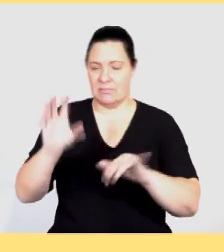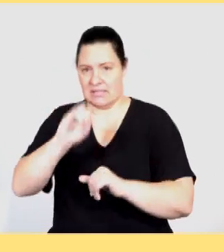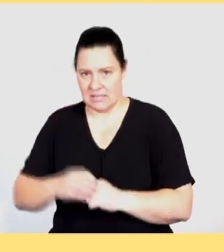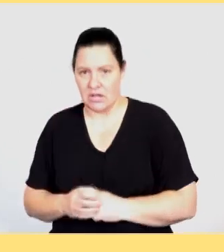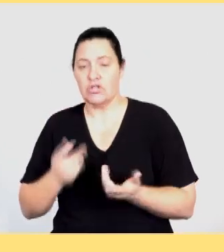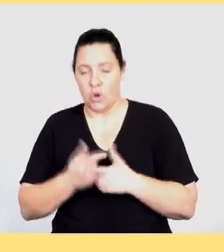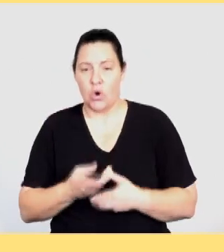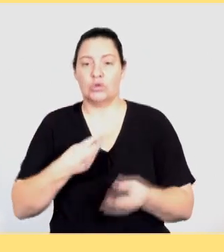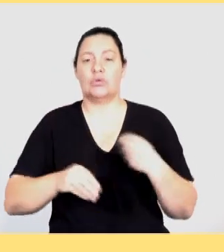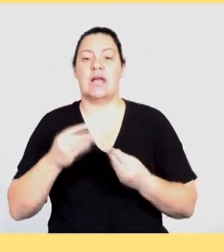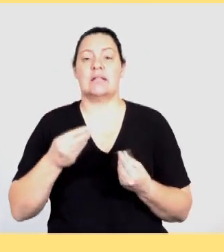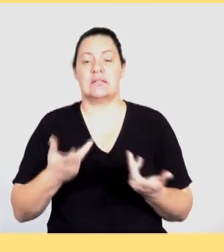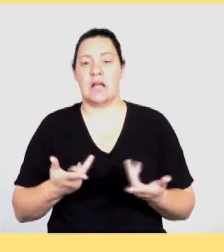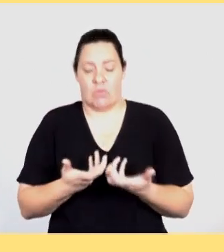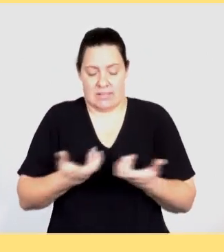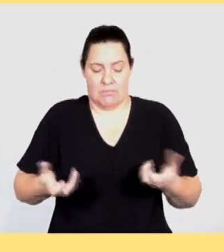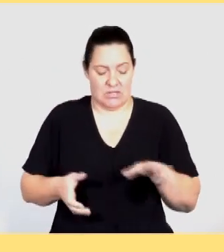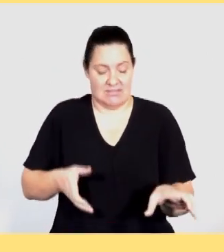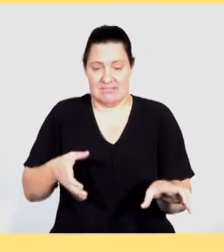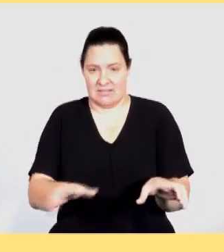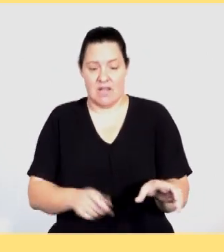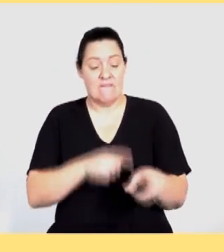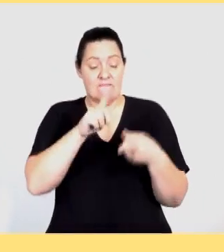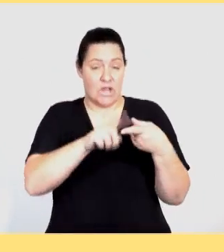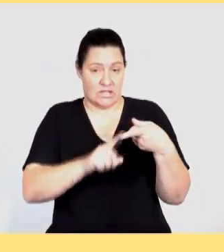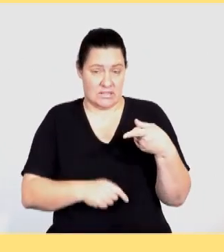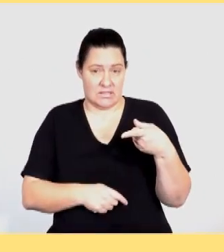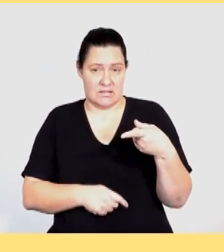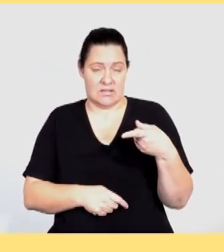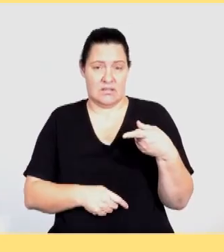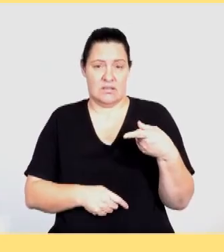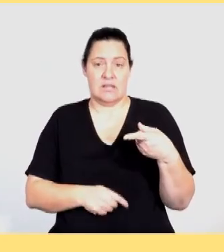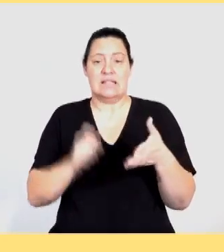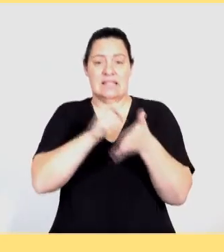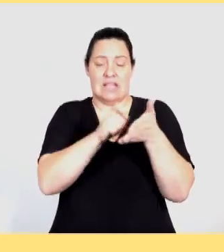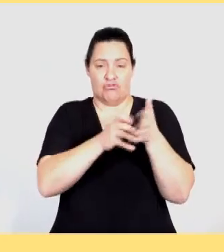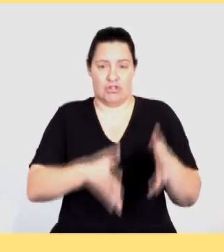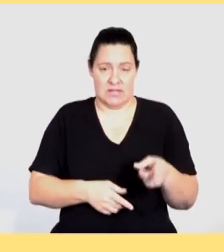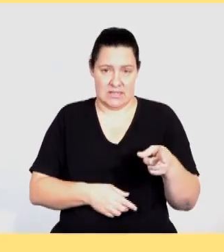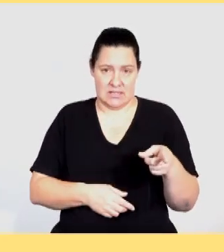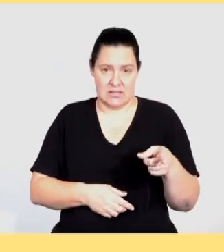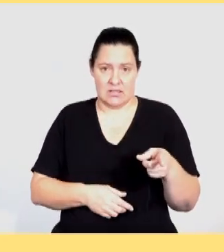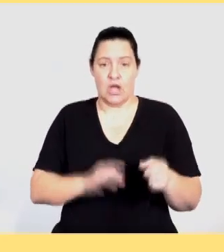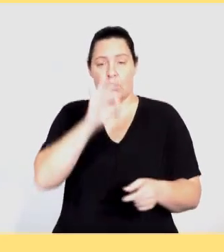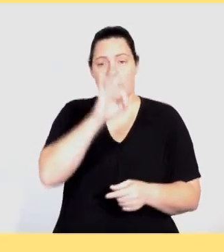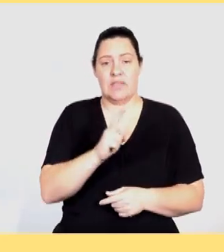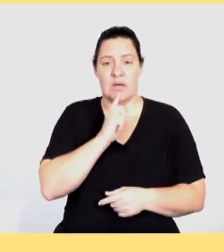right, so let's calculate the trade discount on separate items. The first one is stationery,